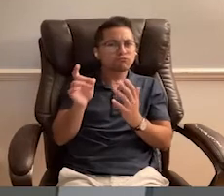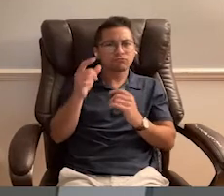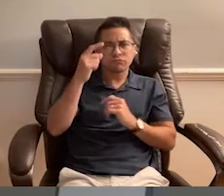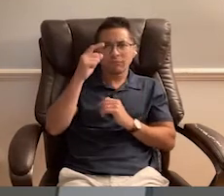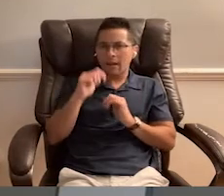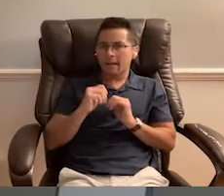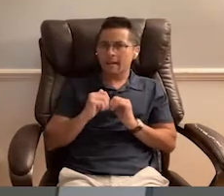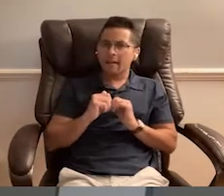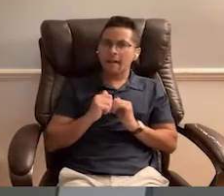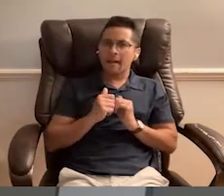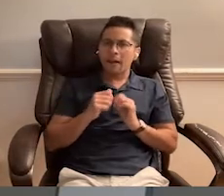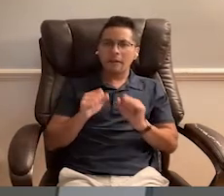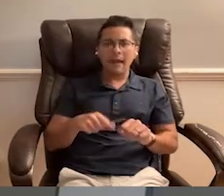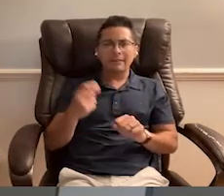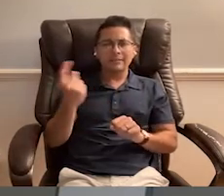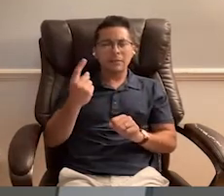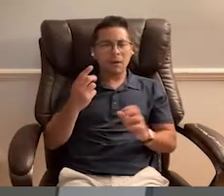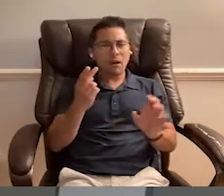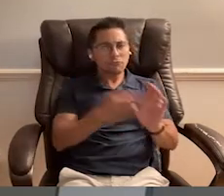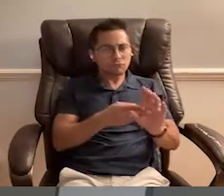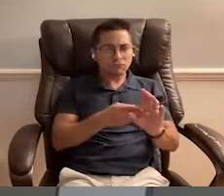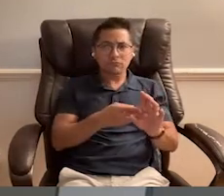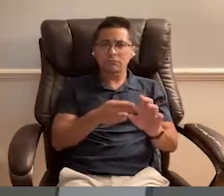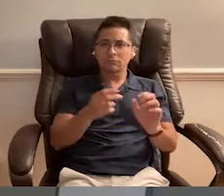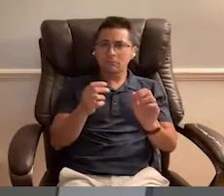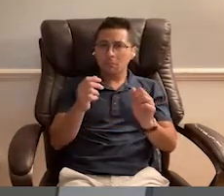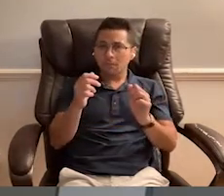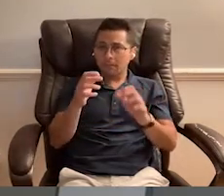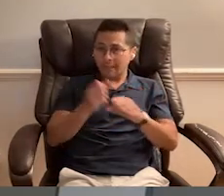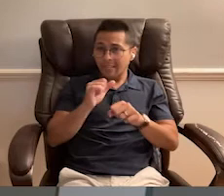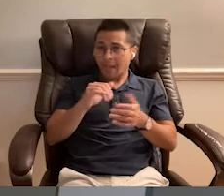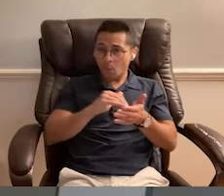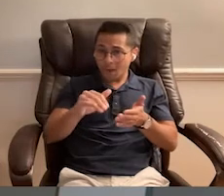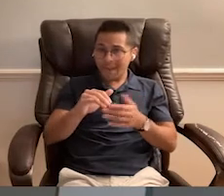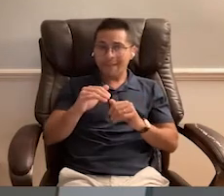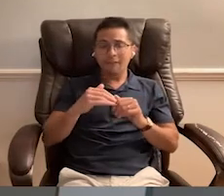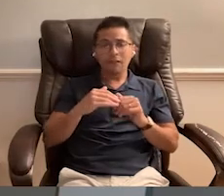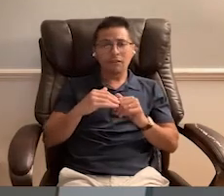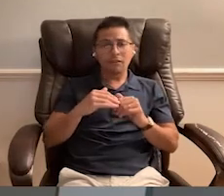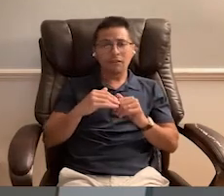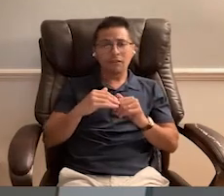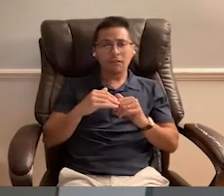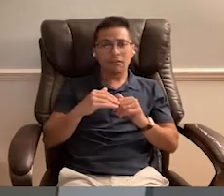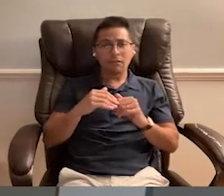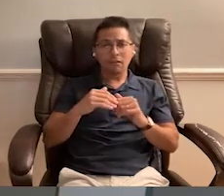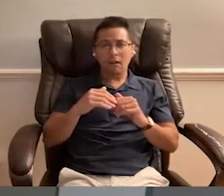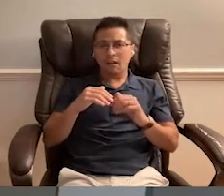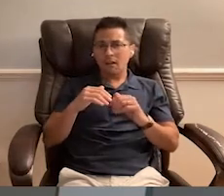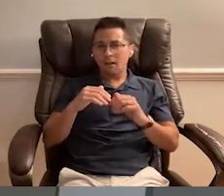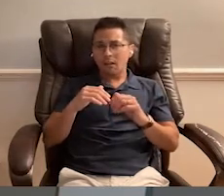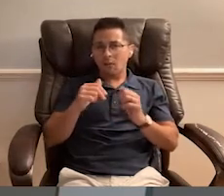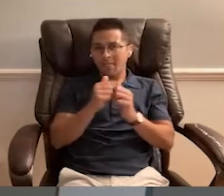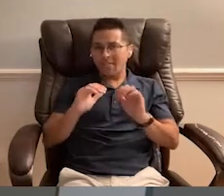about what are the options and how can somebody enroll on the iBudget waiver the